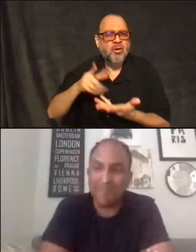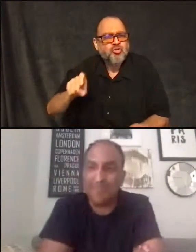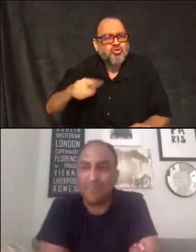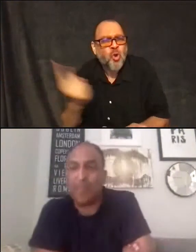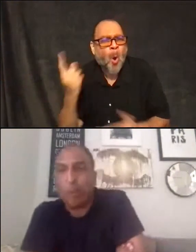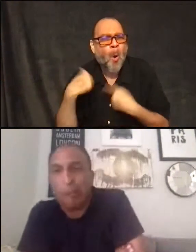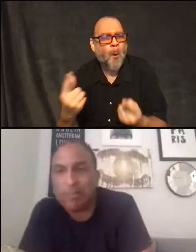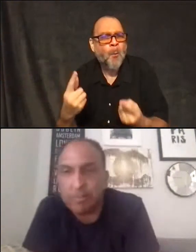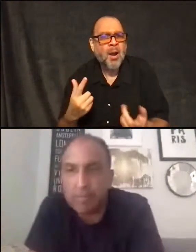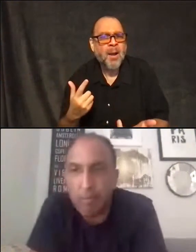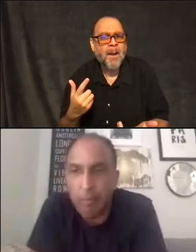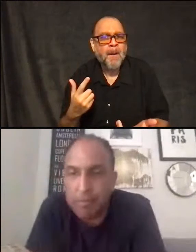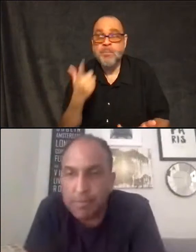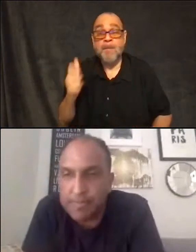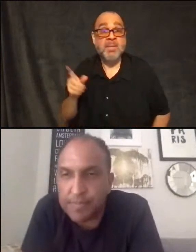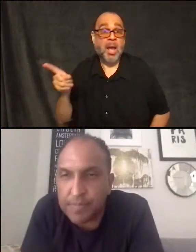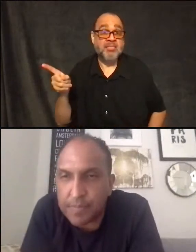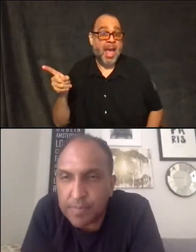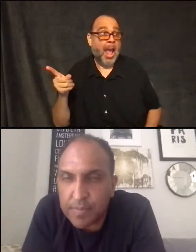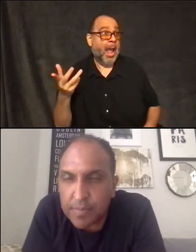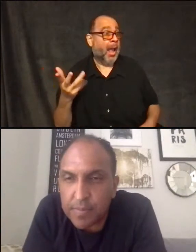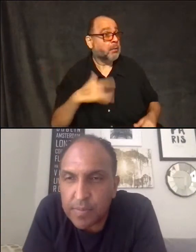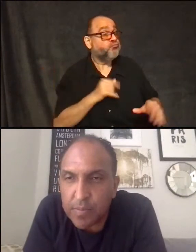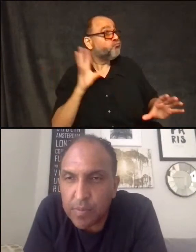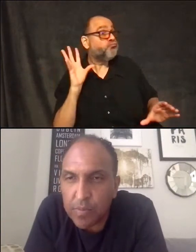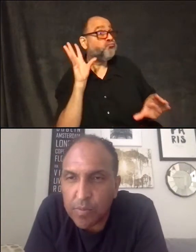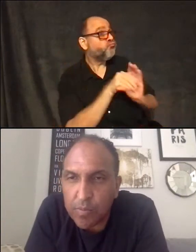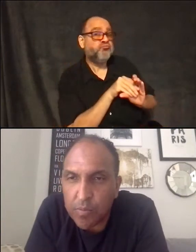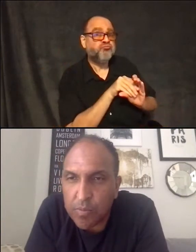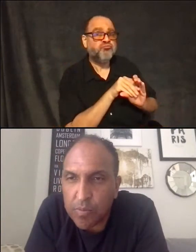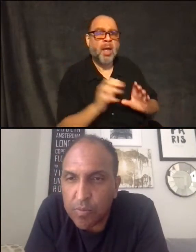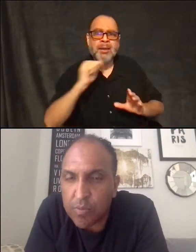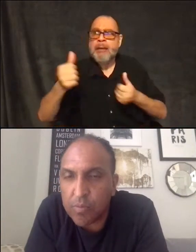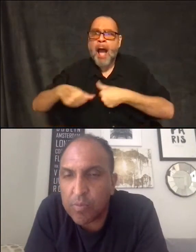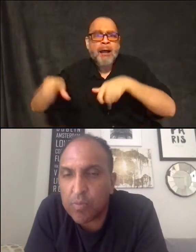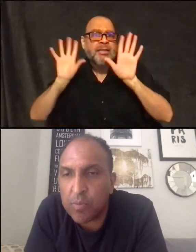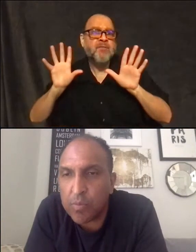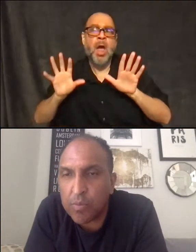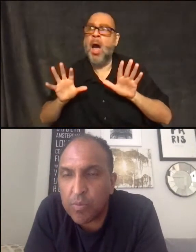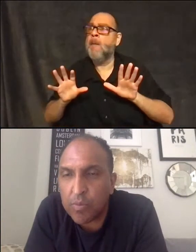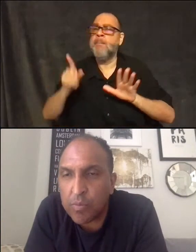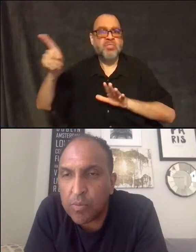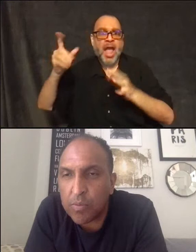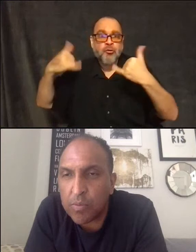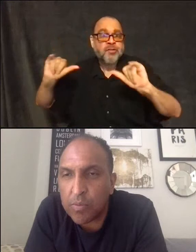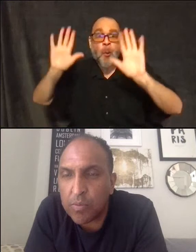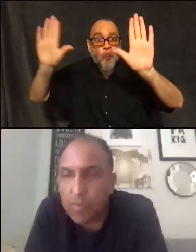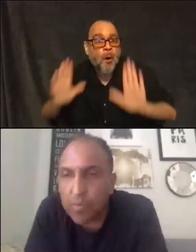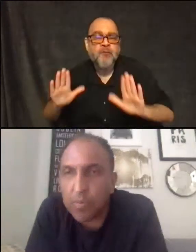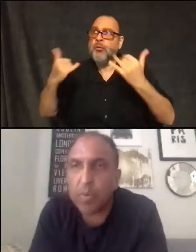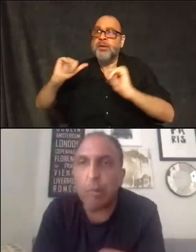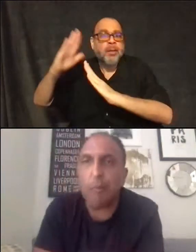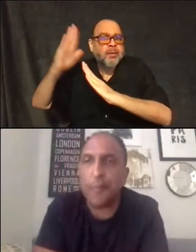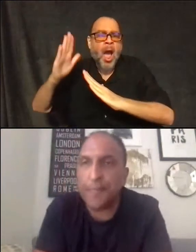standpoint, they're not giving away their credentials, but they're participating in a conversation that's like authentic and genuine and things of that nature. You get to make that